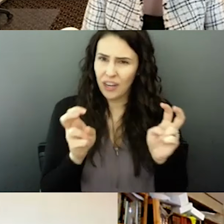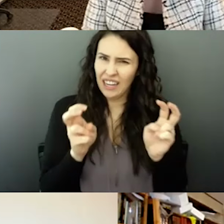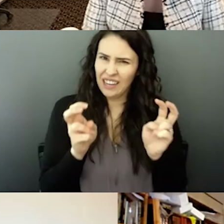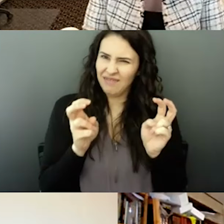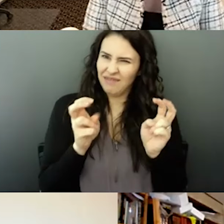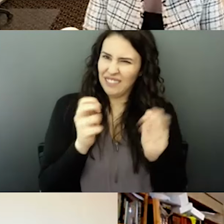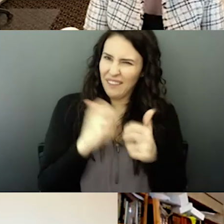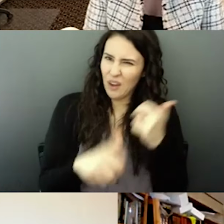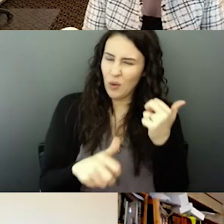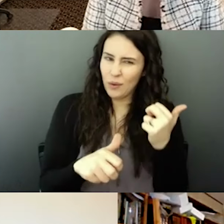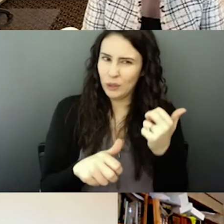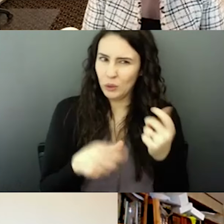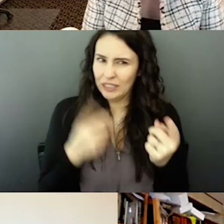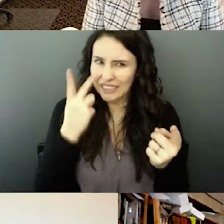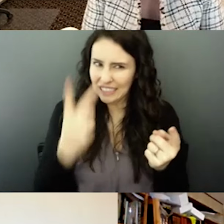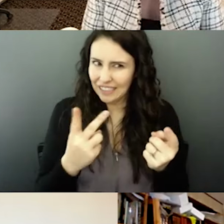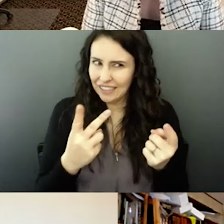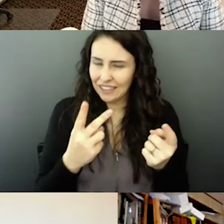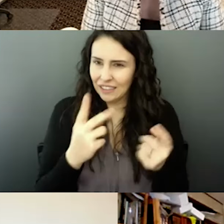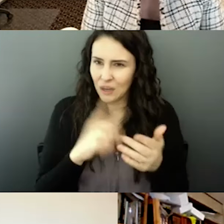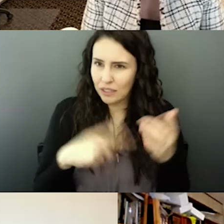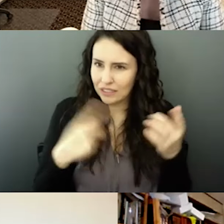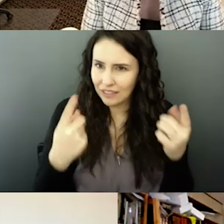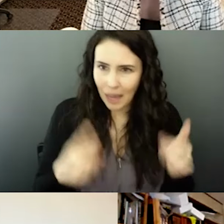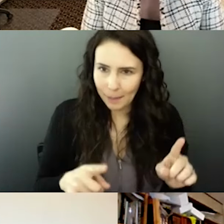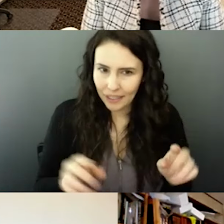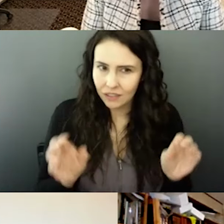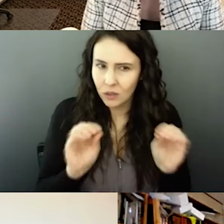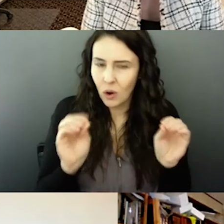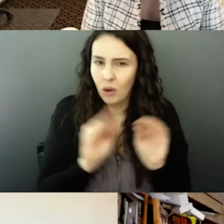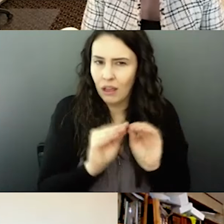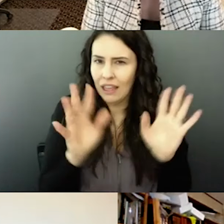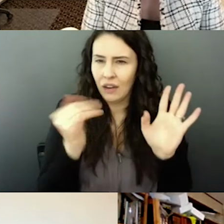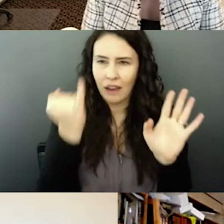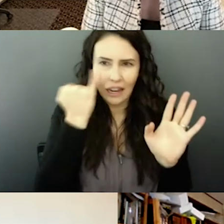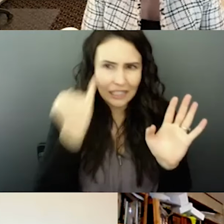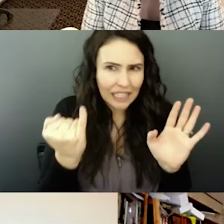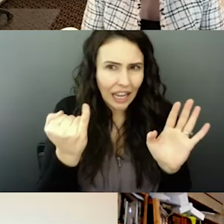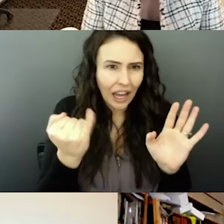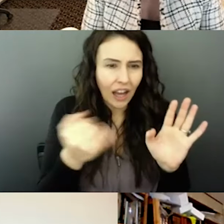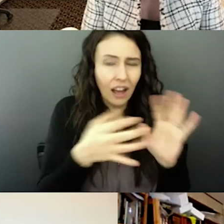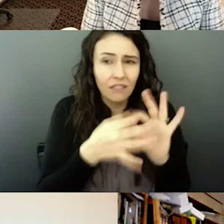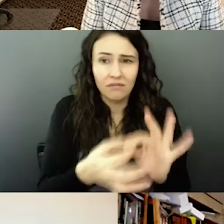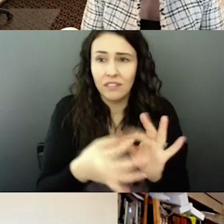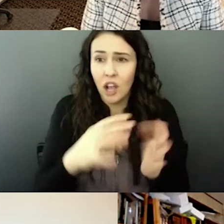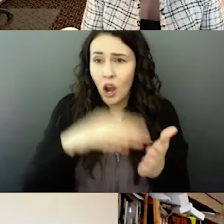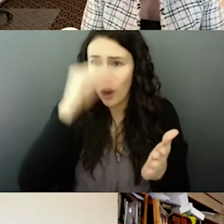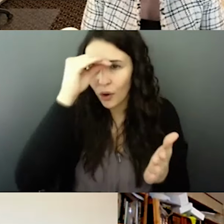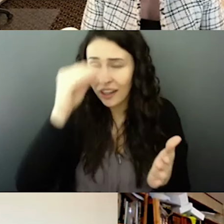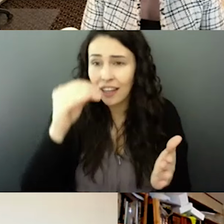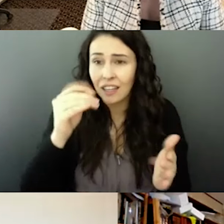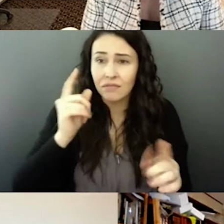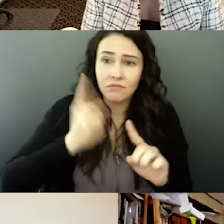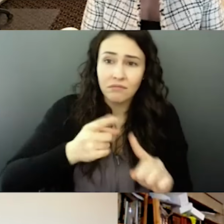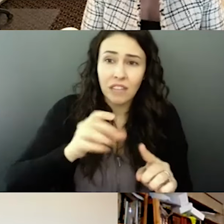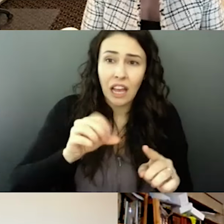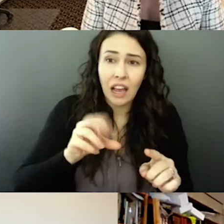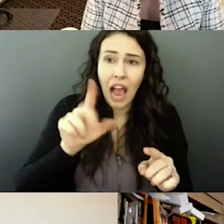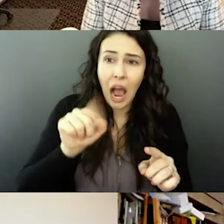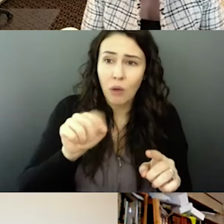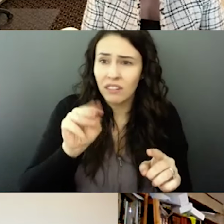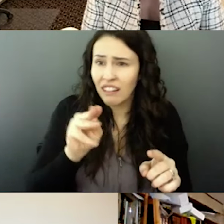is actually is happening for this. There's no clear idea as far as learning outcomes, how it aligned to anything that what they're trying